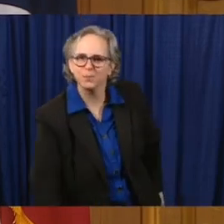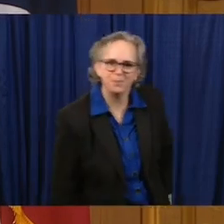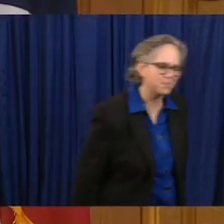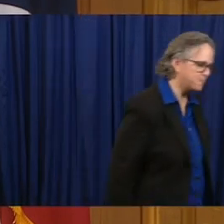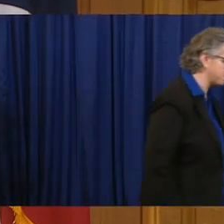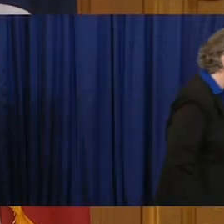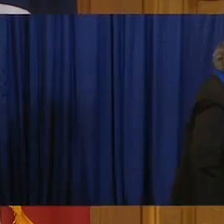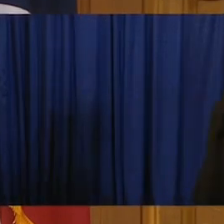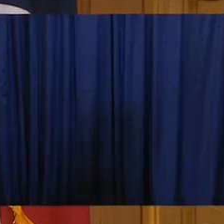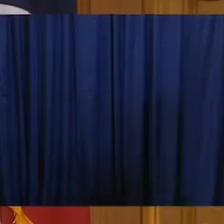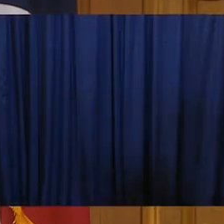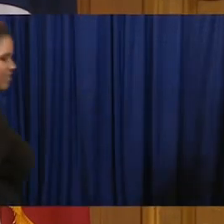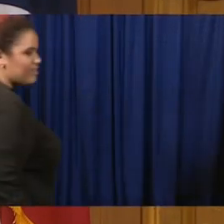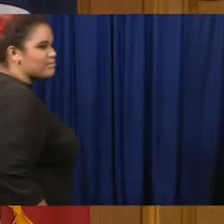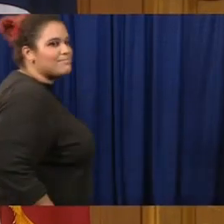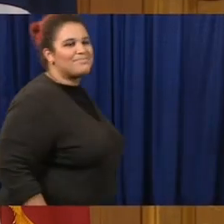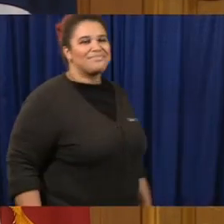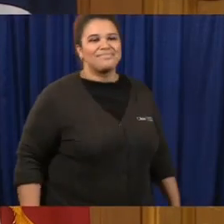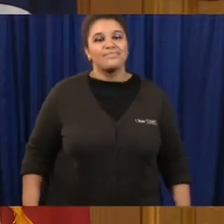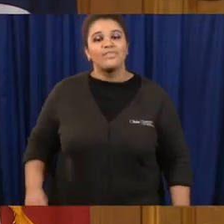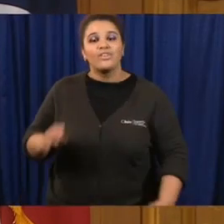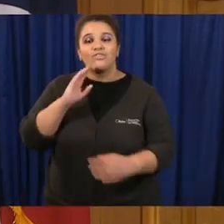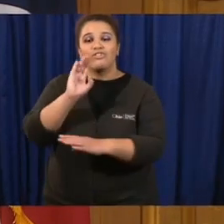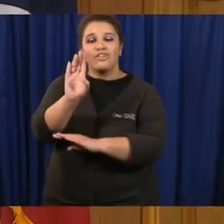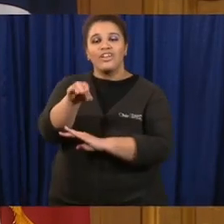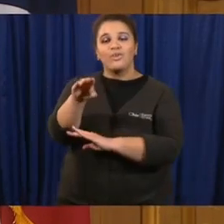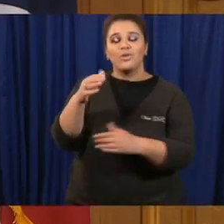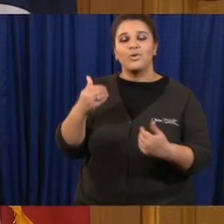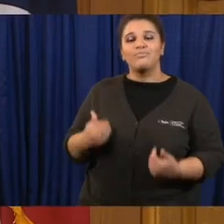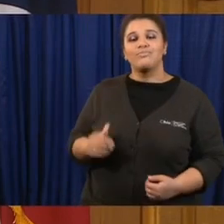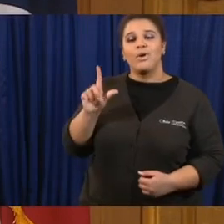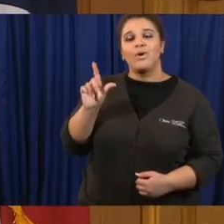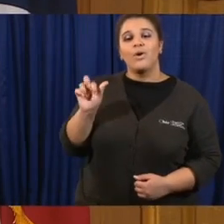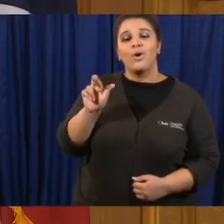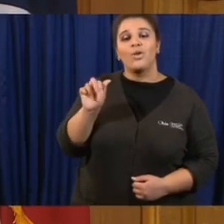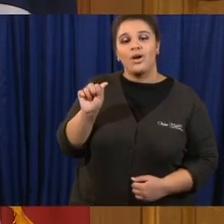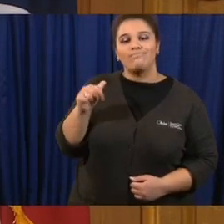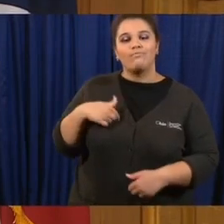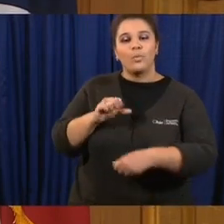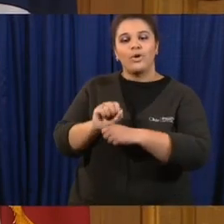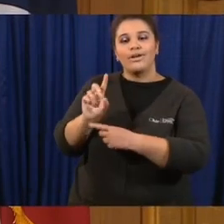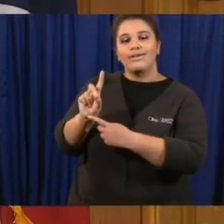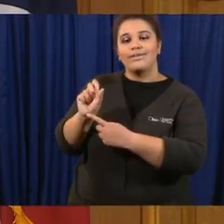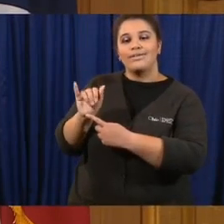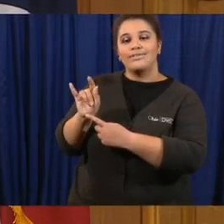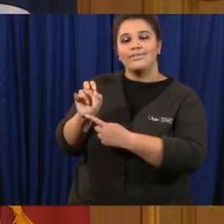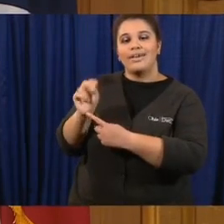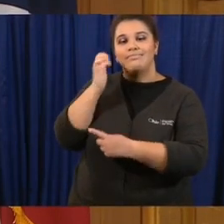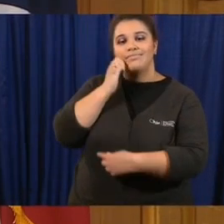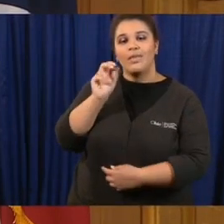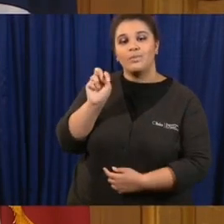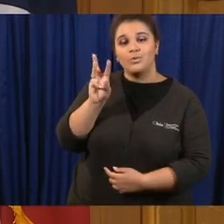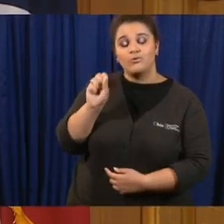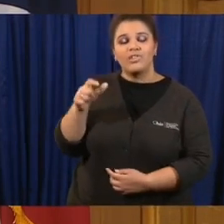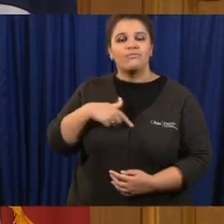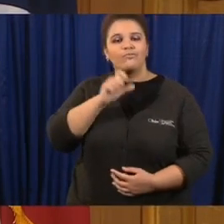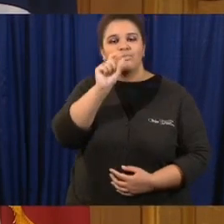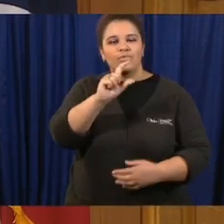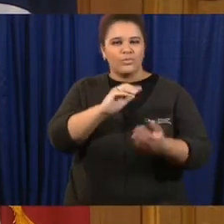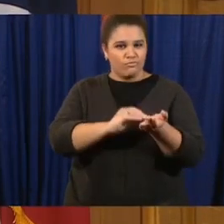point you are in the pandemic in the state. We're all different places, and we all have different populations, and we all have